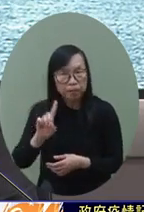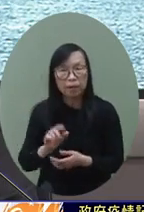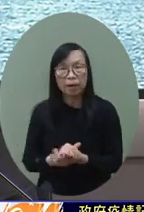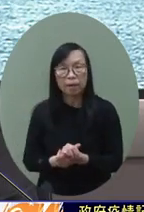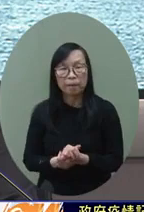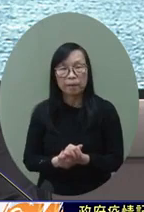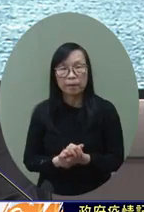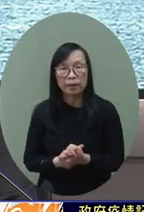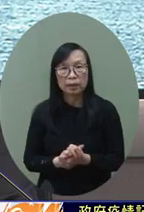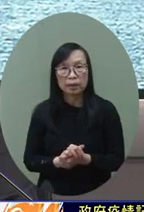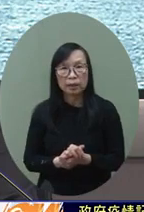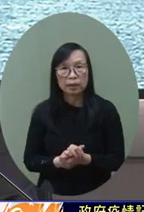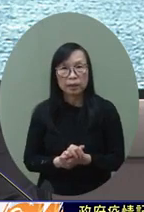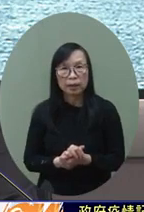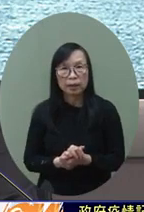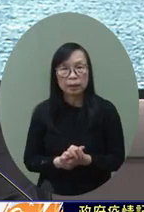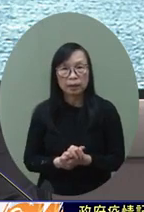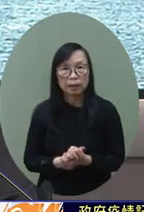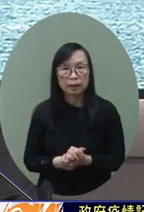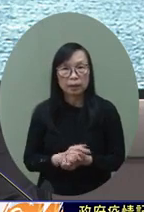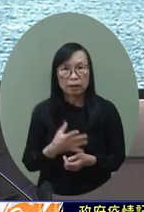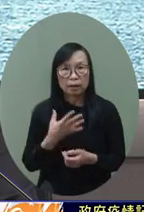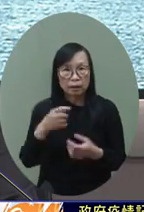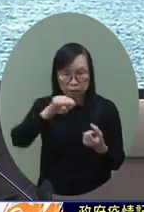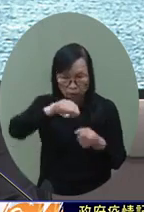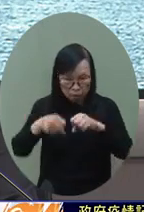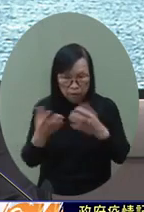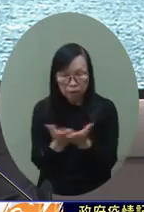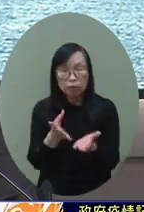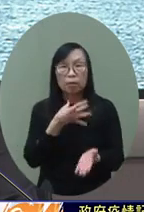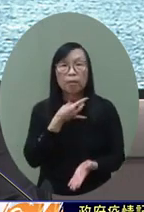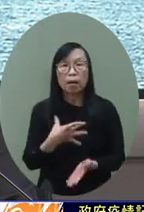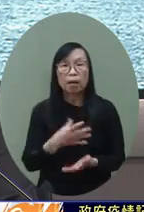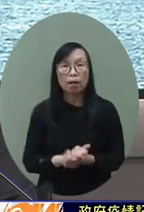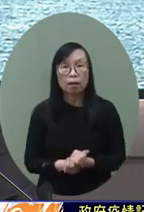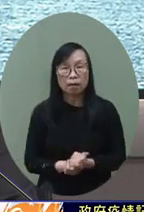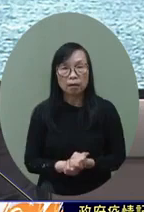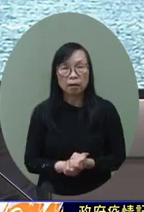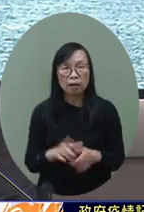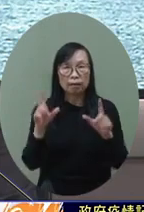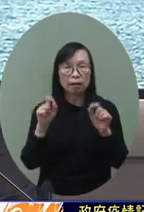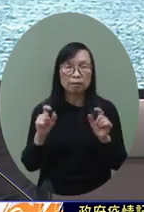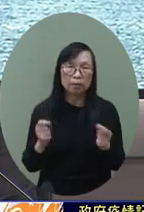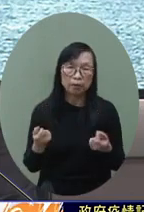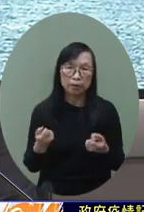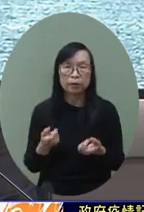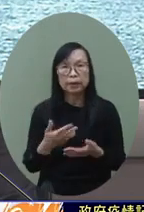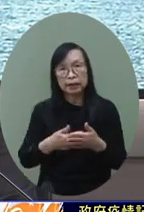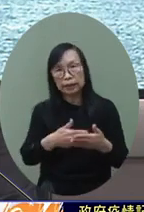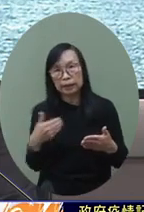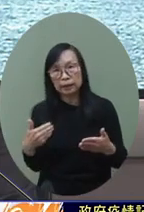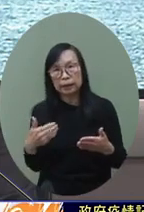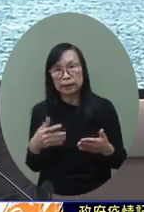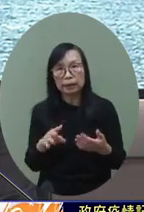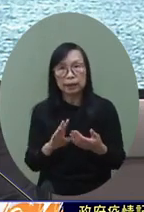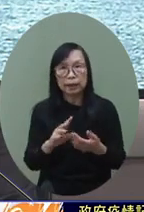scientifically, but their proposal is that the more likely reason is perhaps some of the individuals who have been tested may have a